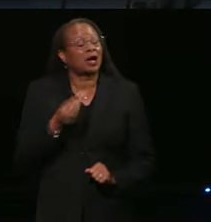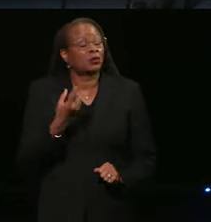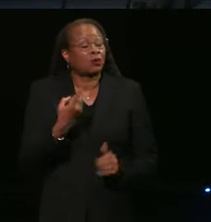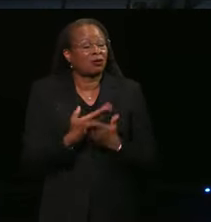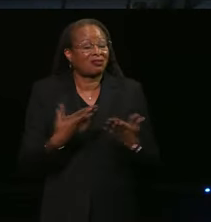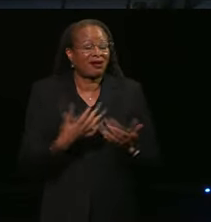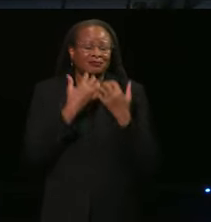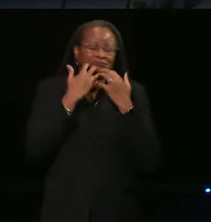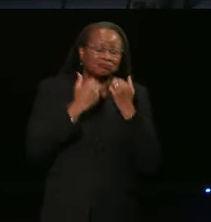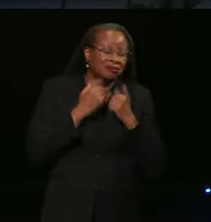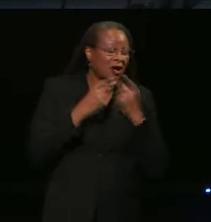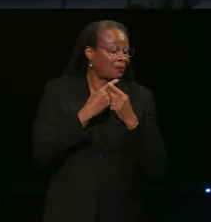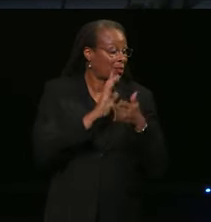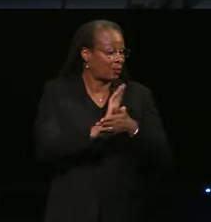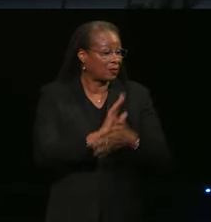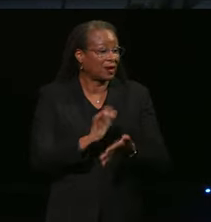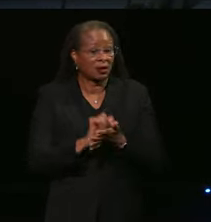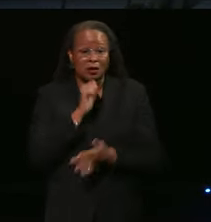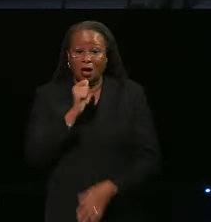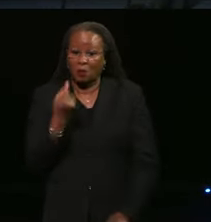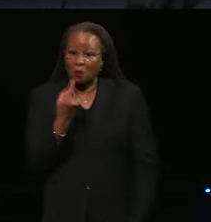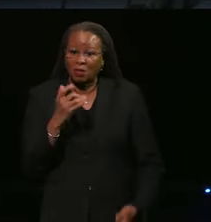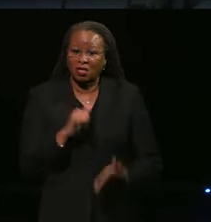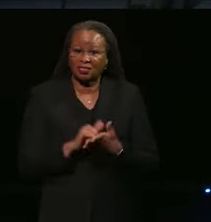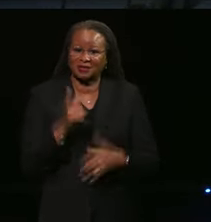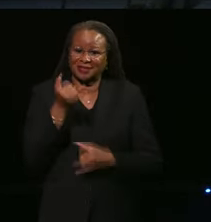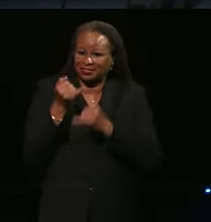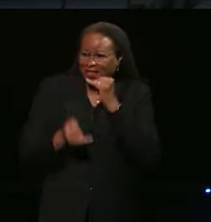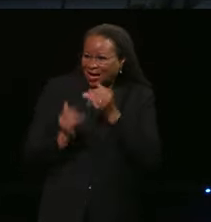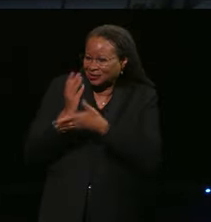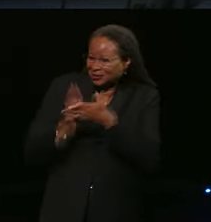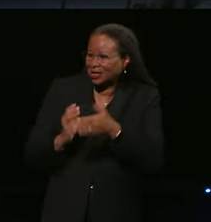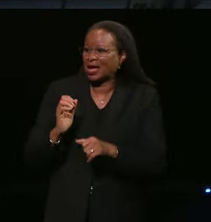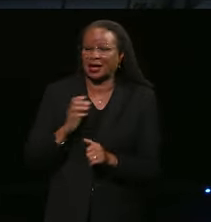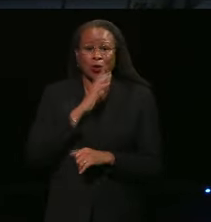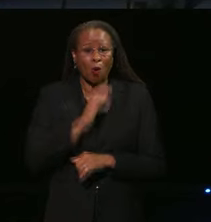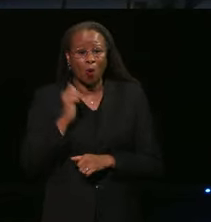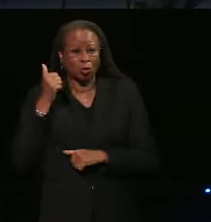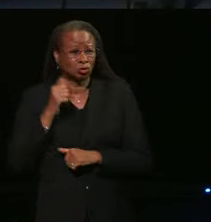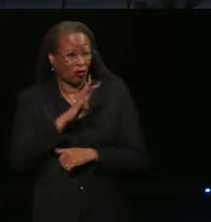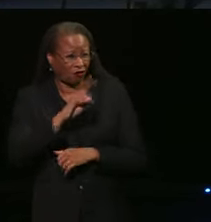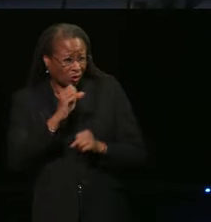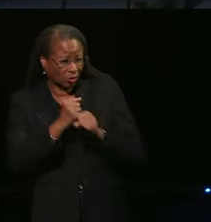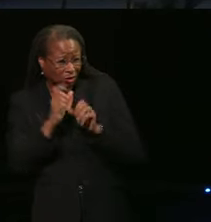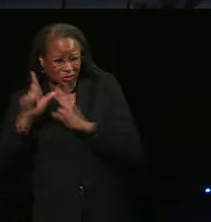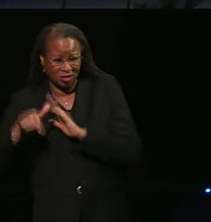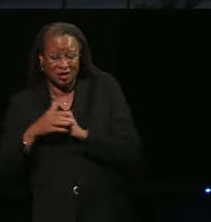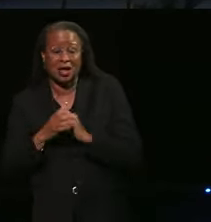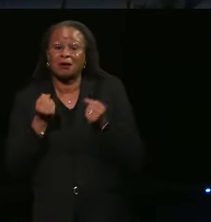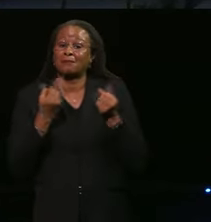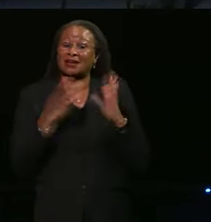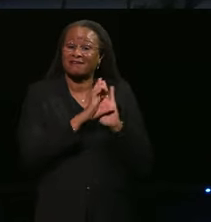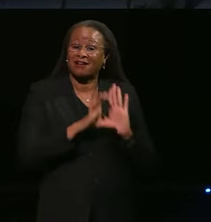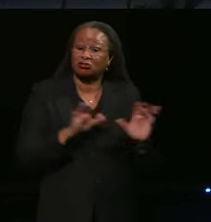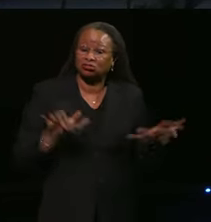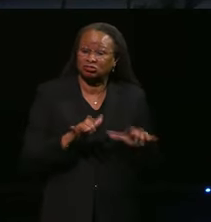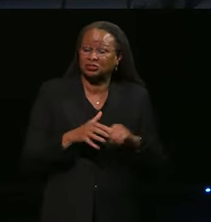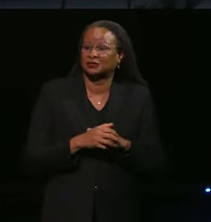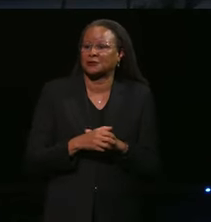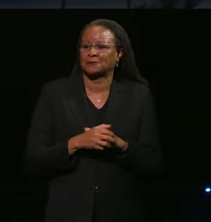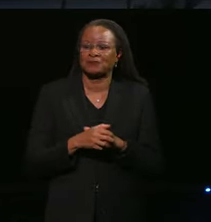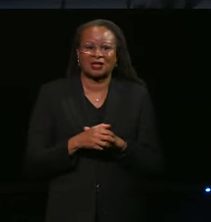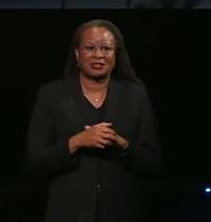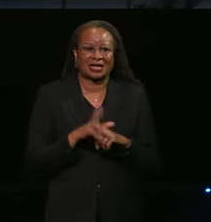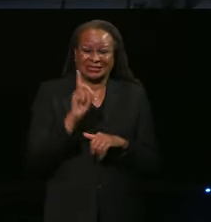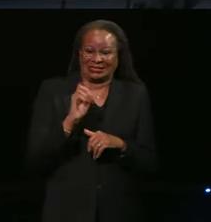I loved about the movie is not only is the last scene and you're older, but so many of the characters you did, you